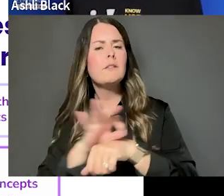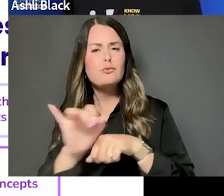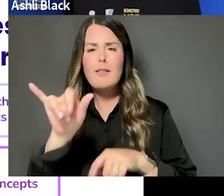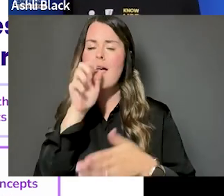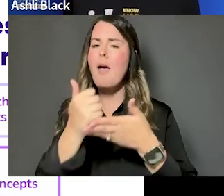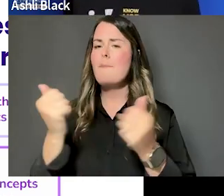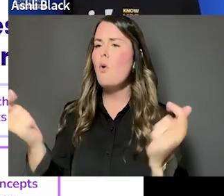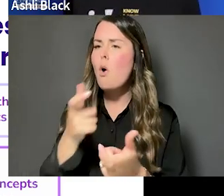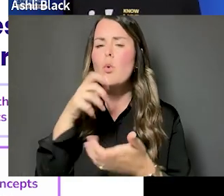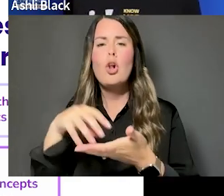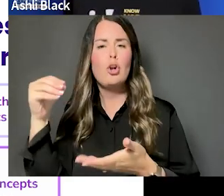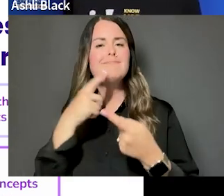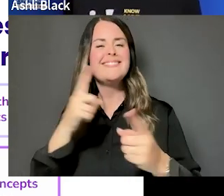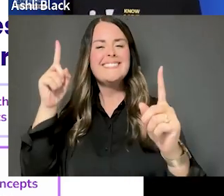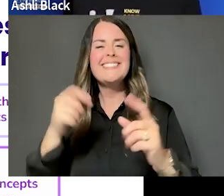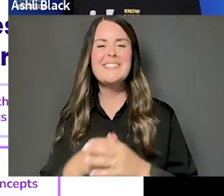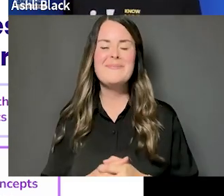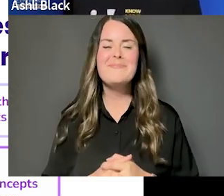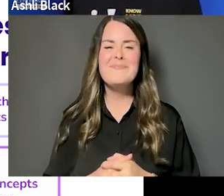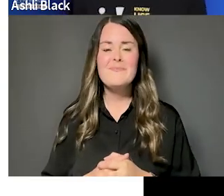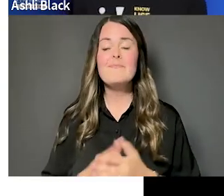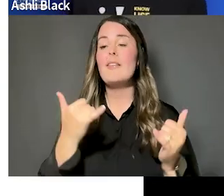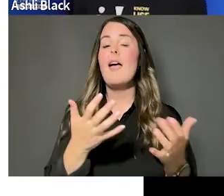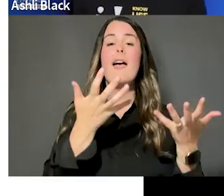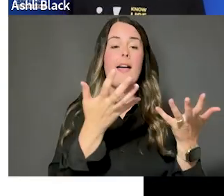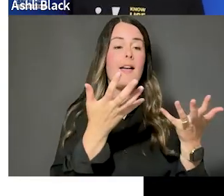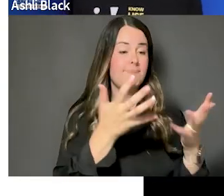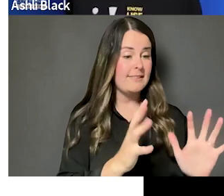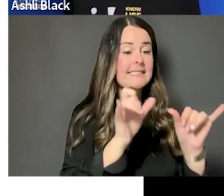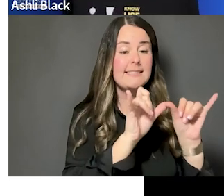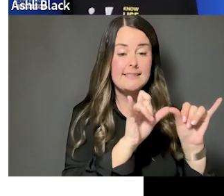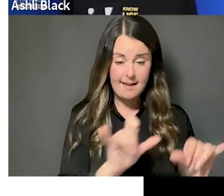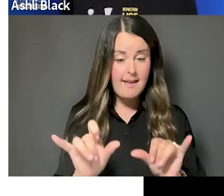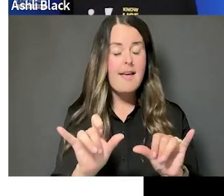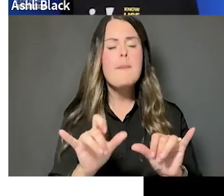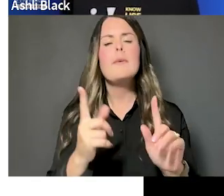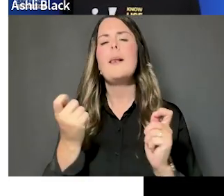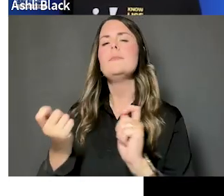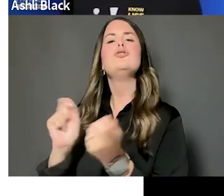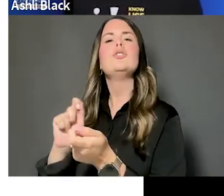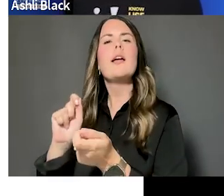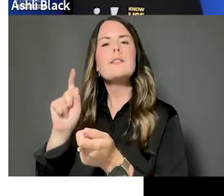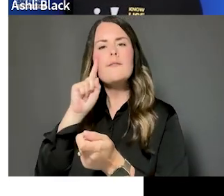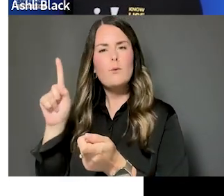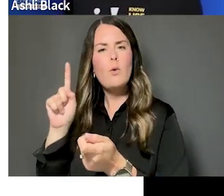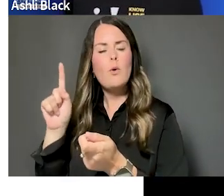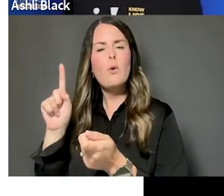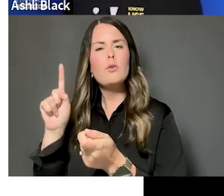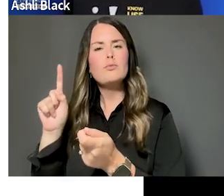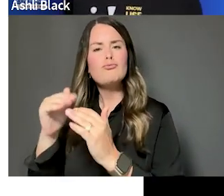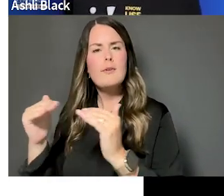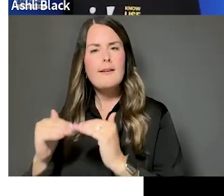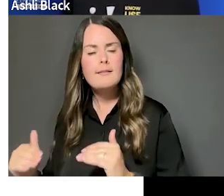other key features to help all learners succeed. Moving from what's the same to some changes that span all